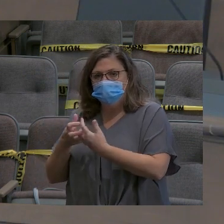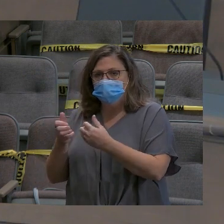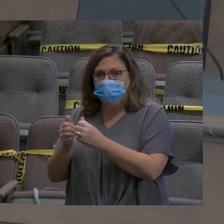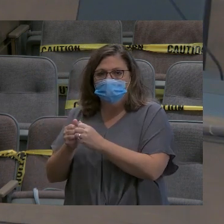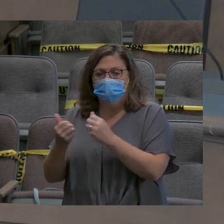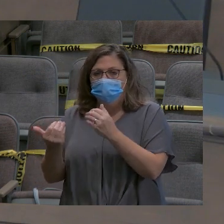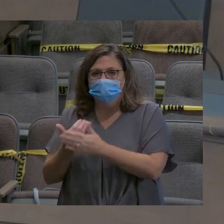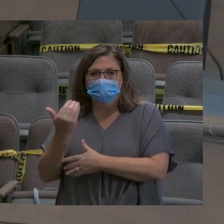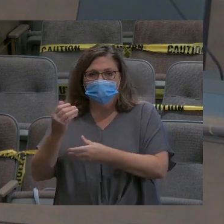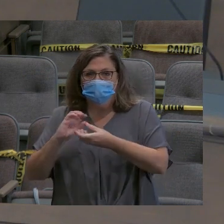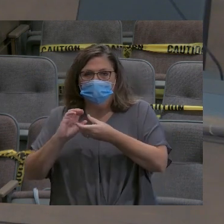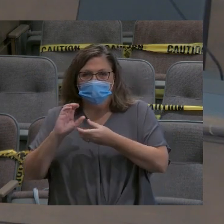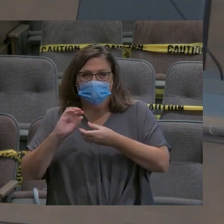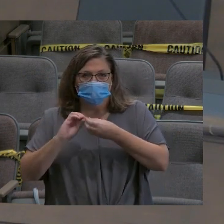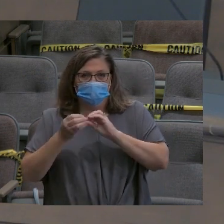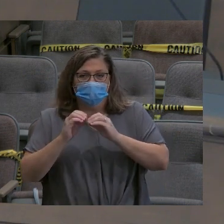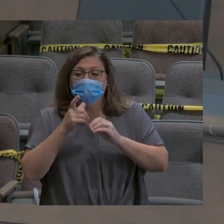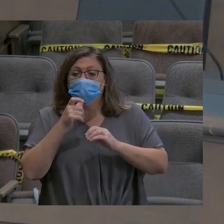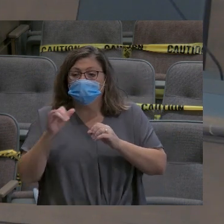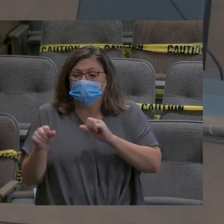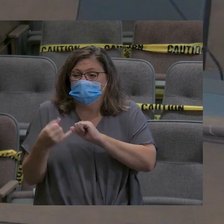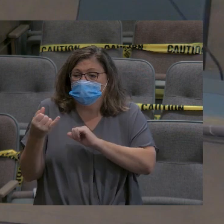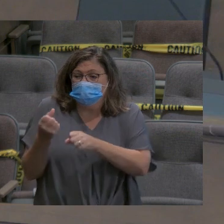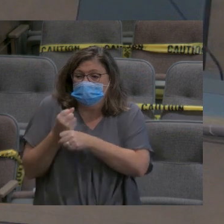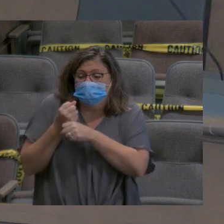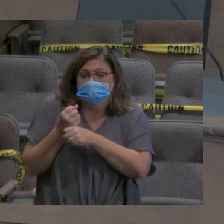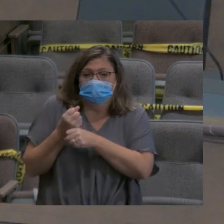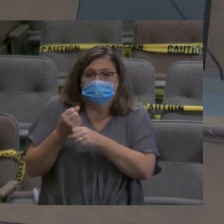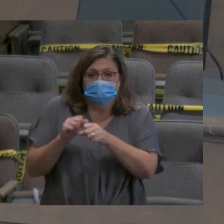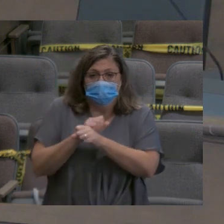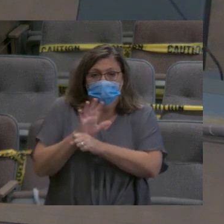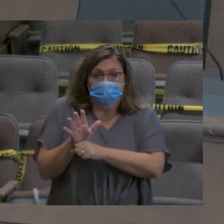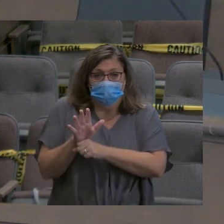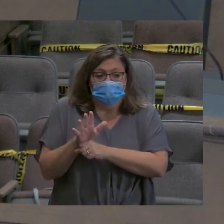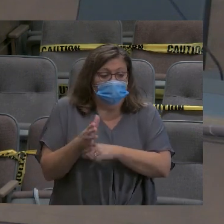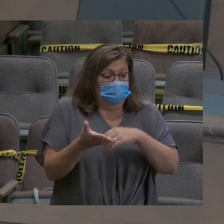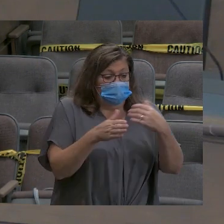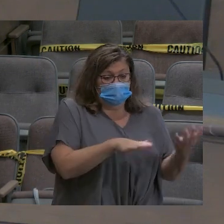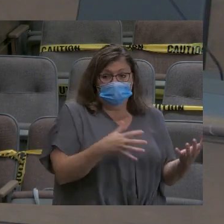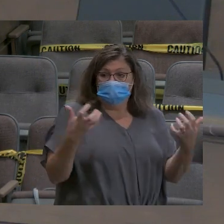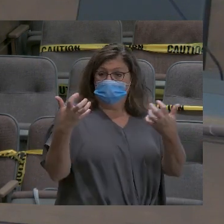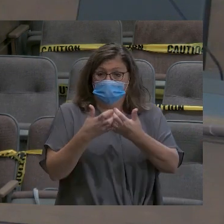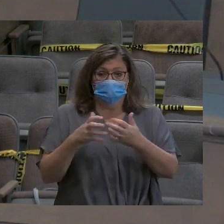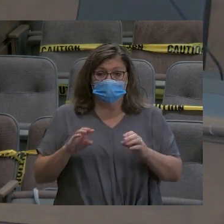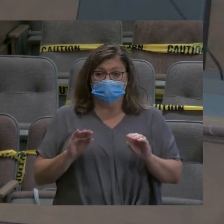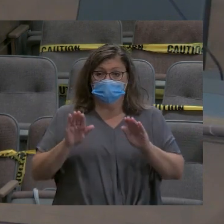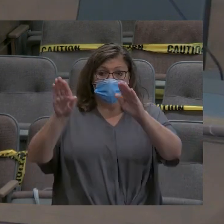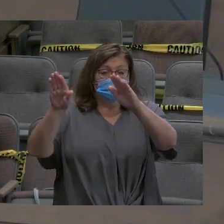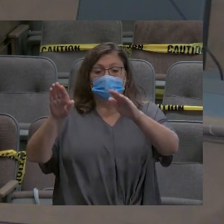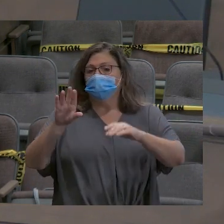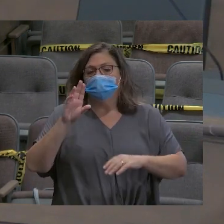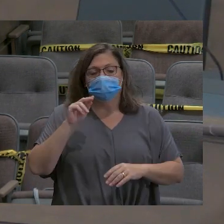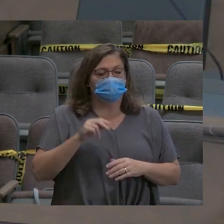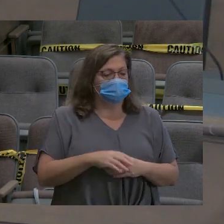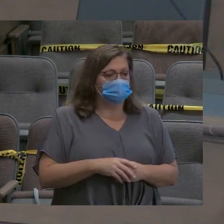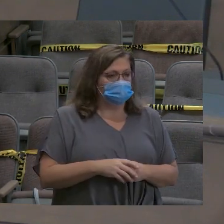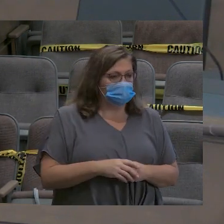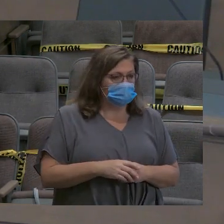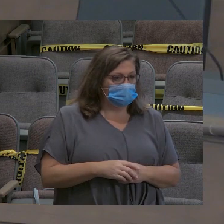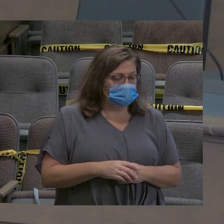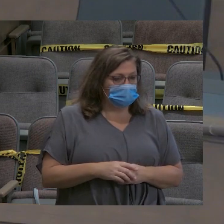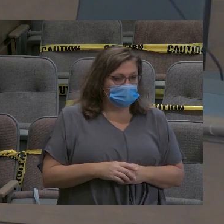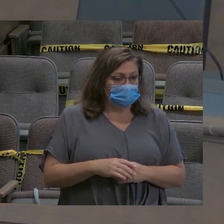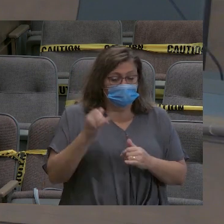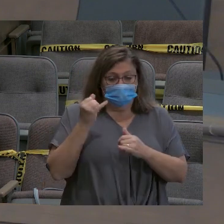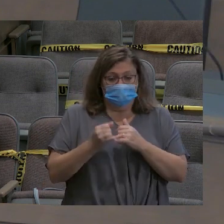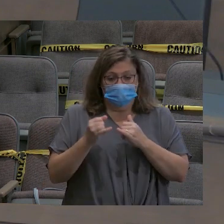On July 30th, the death toll was 2,805 for the state of Georgia, and at the end of